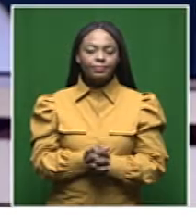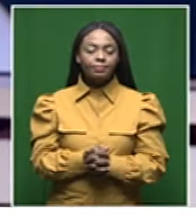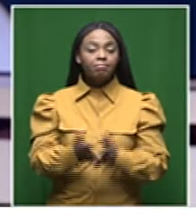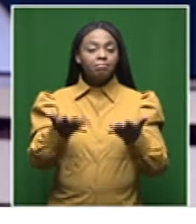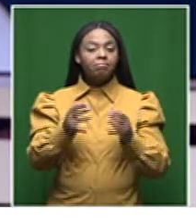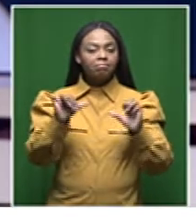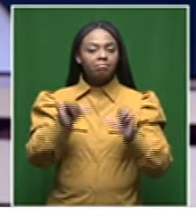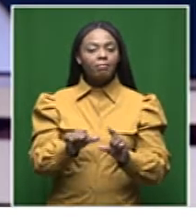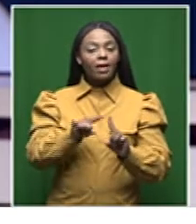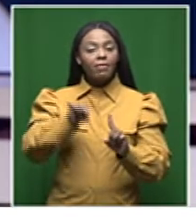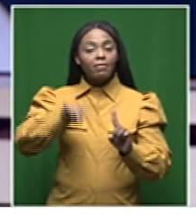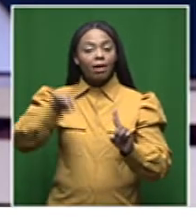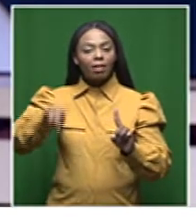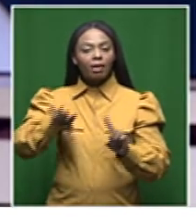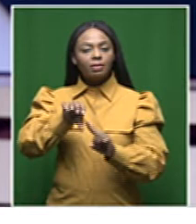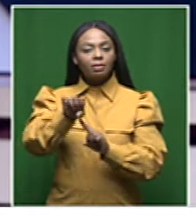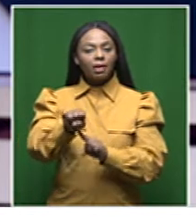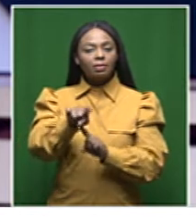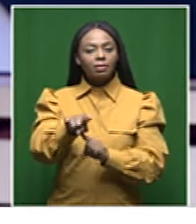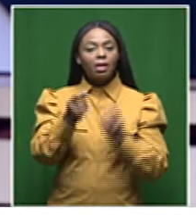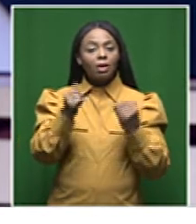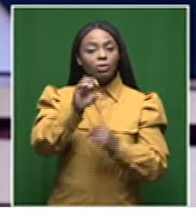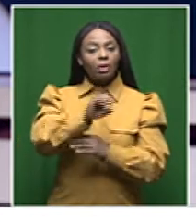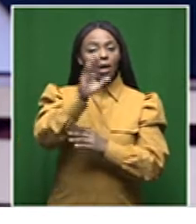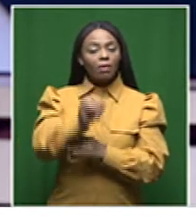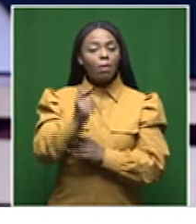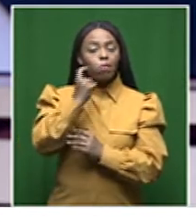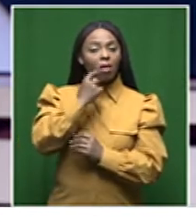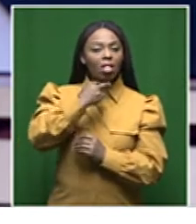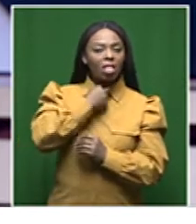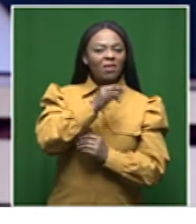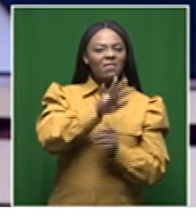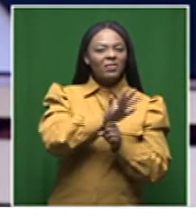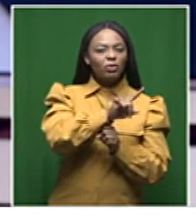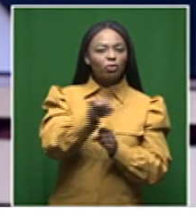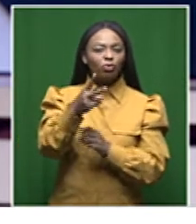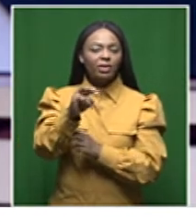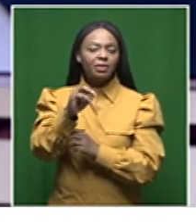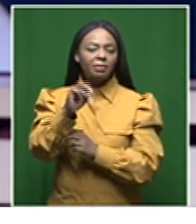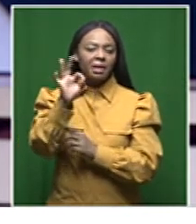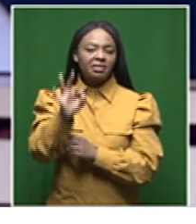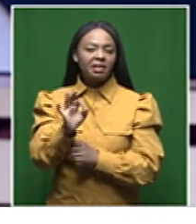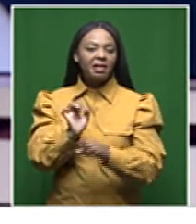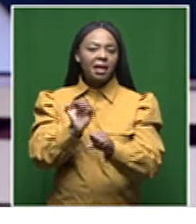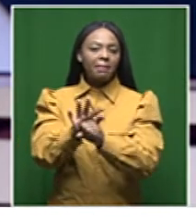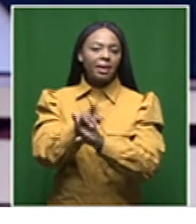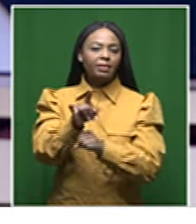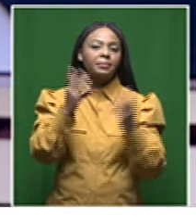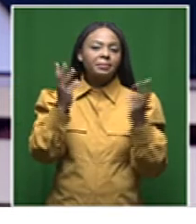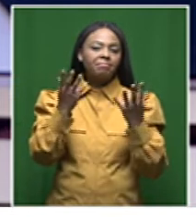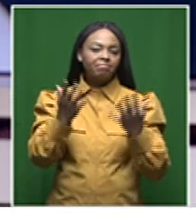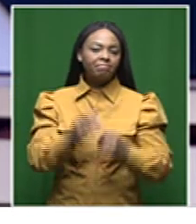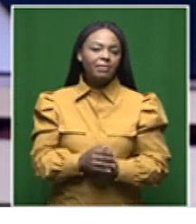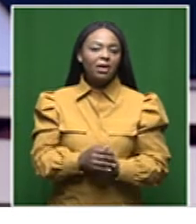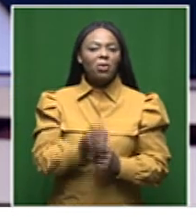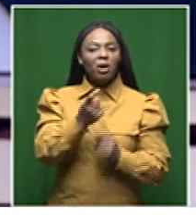Welcome back to Vital Signs. In South Africa, fertility occurs in 15 to 20% of the population. That's 1 in every 6 couples, and most